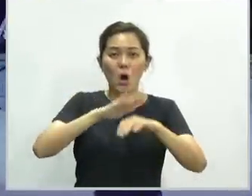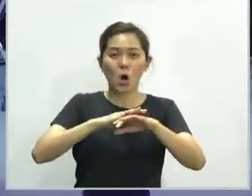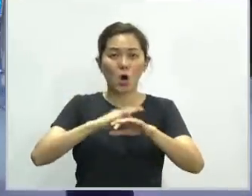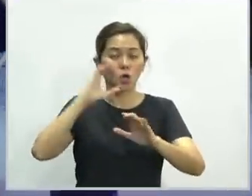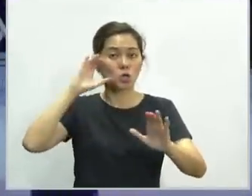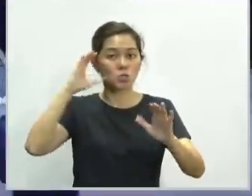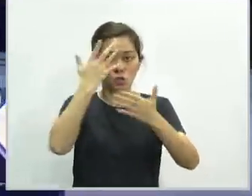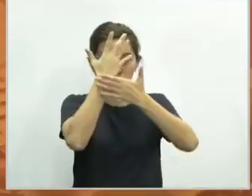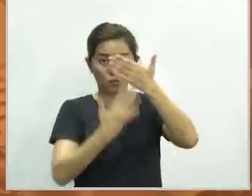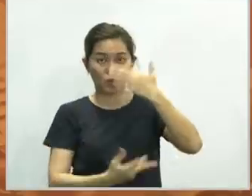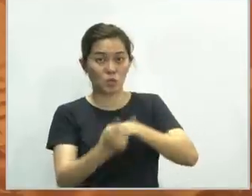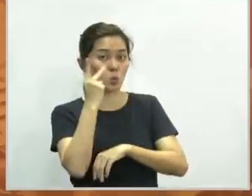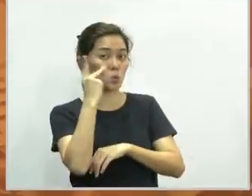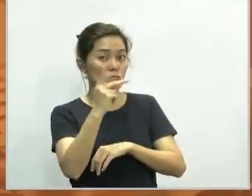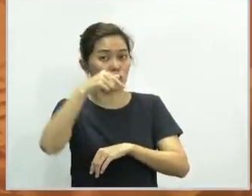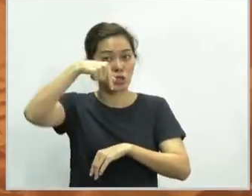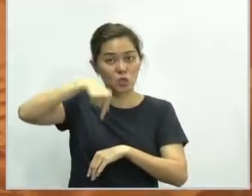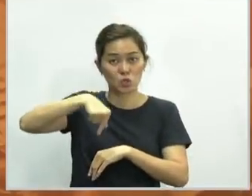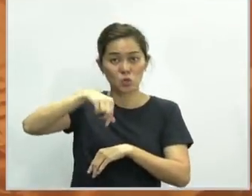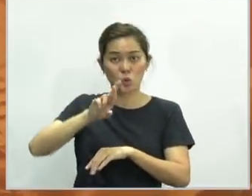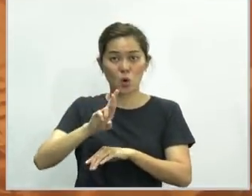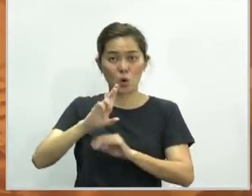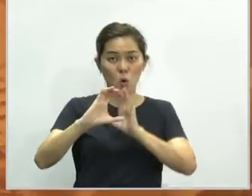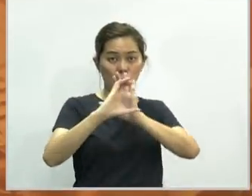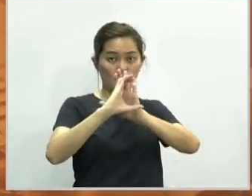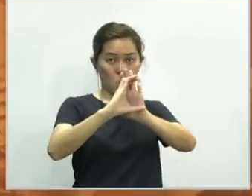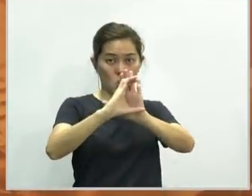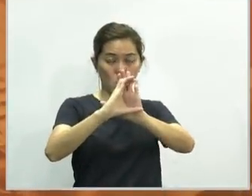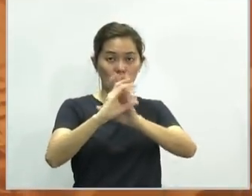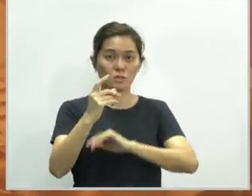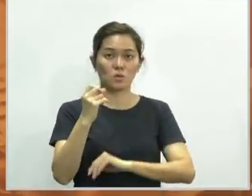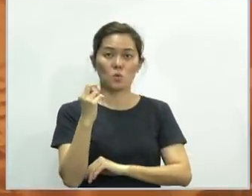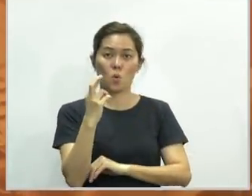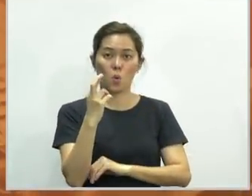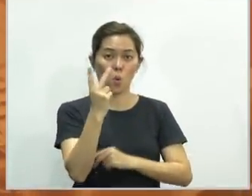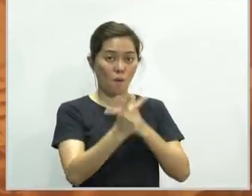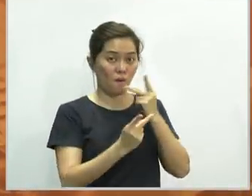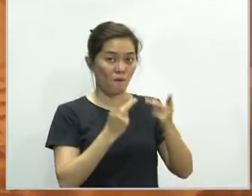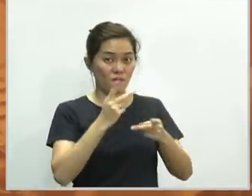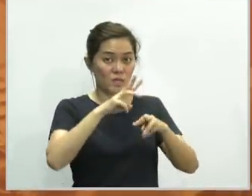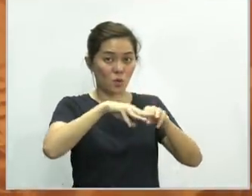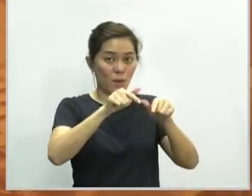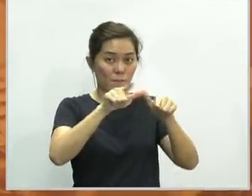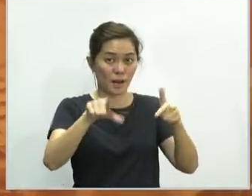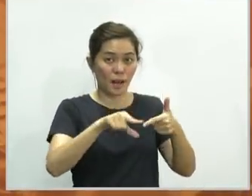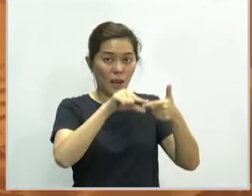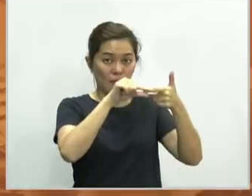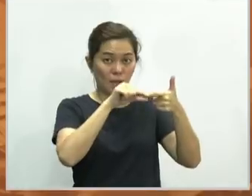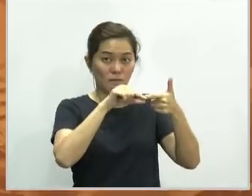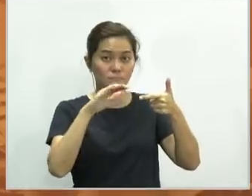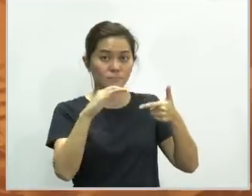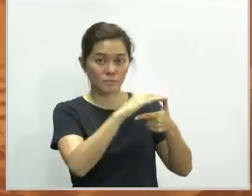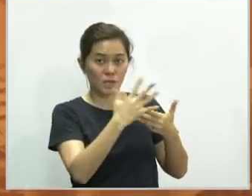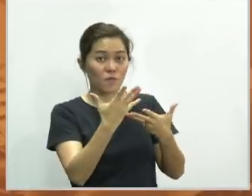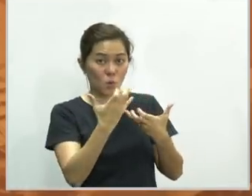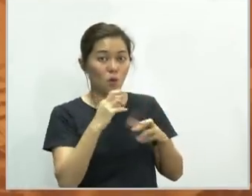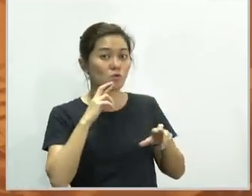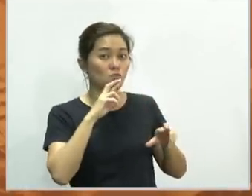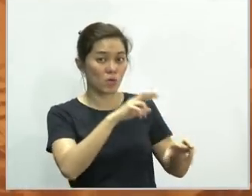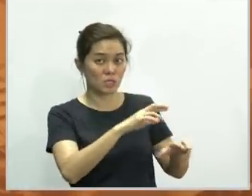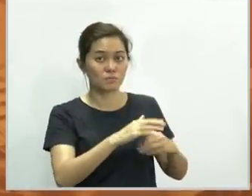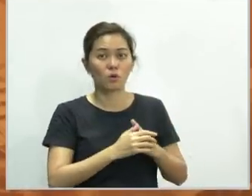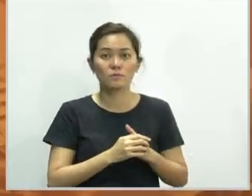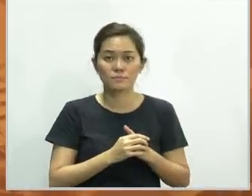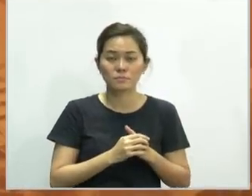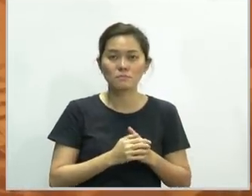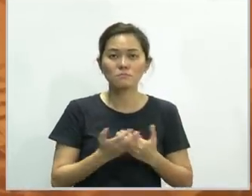see the QR code or to visit the web link deployed on the screen if you want to respond. Hell, we want to